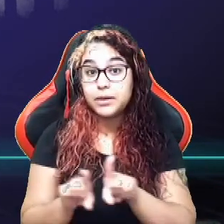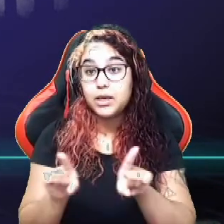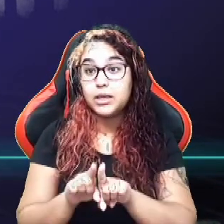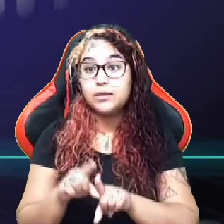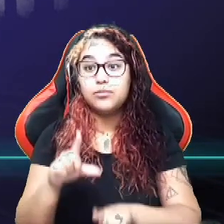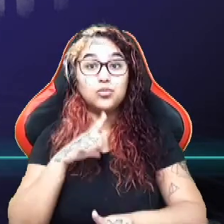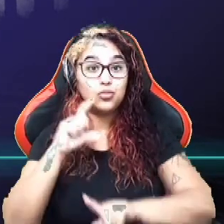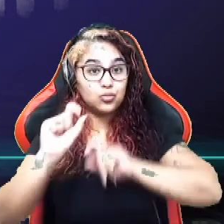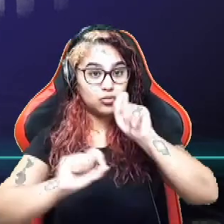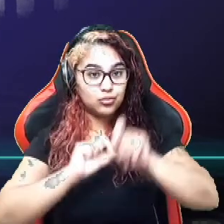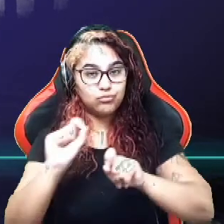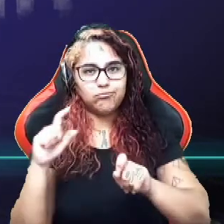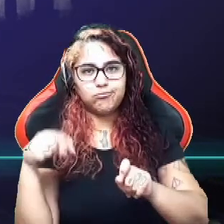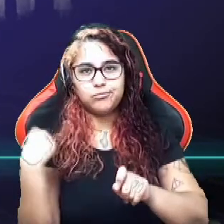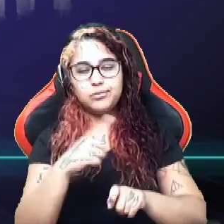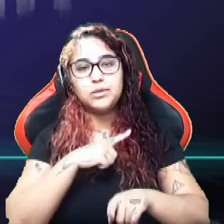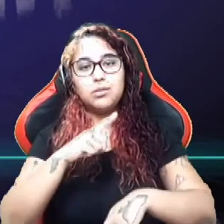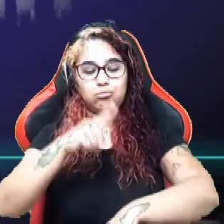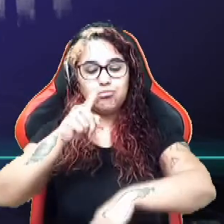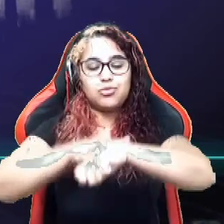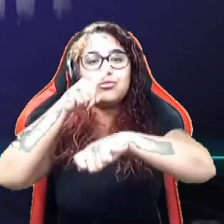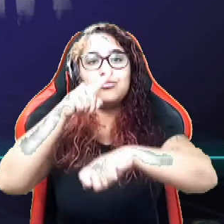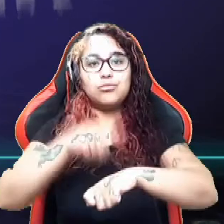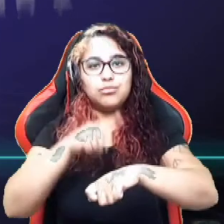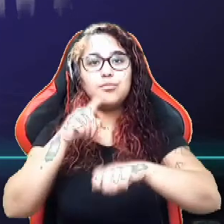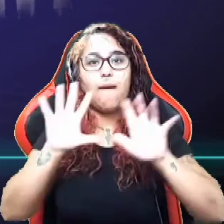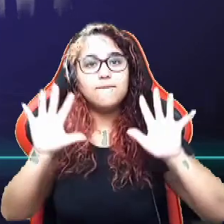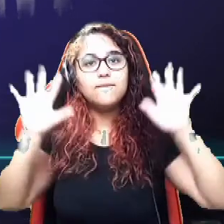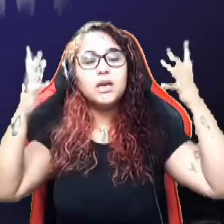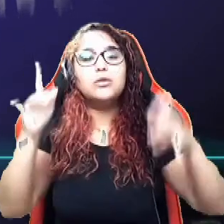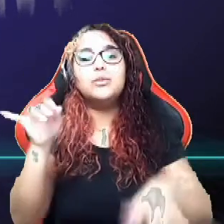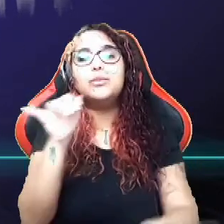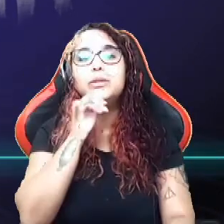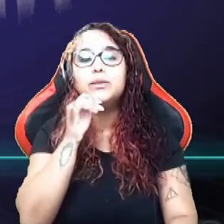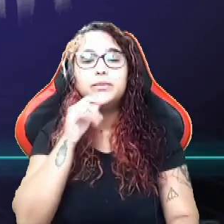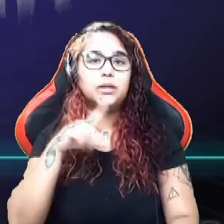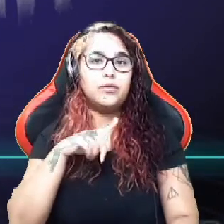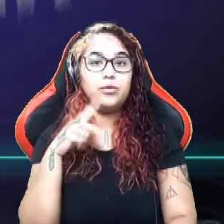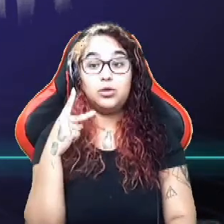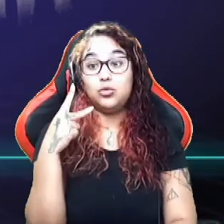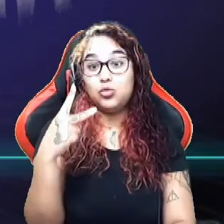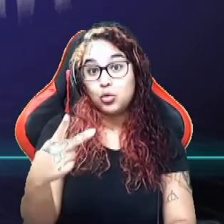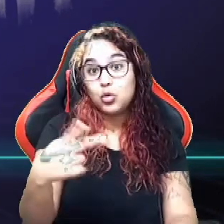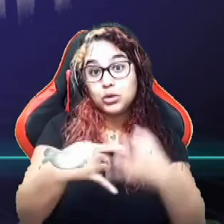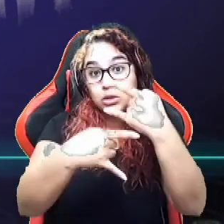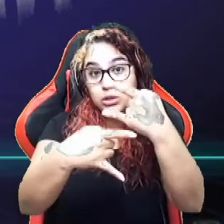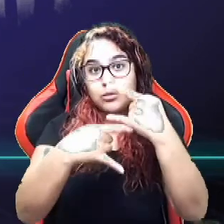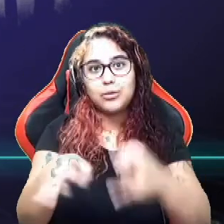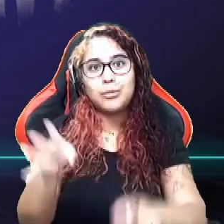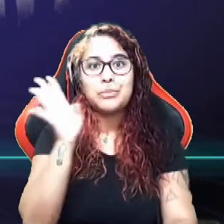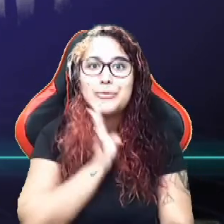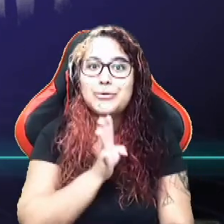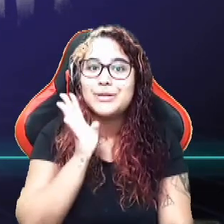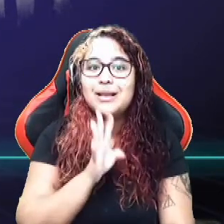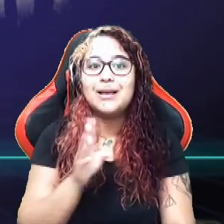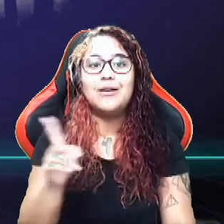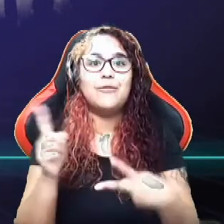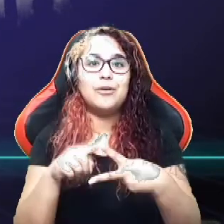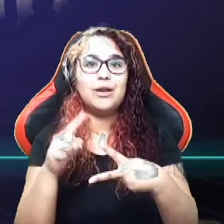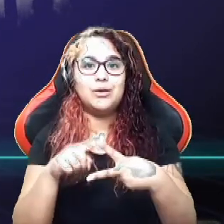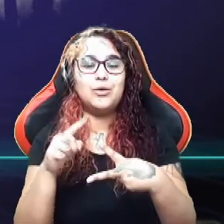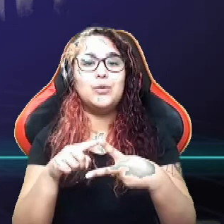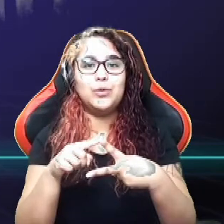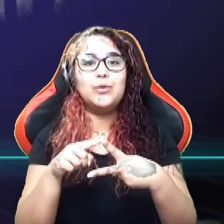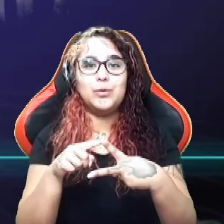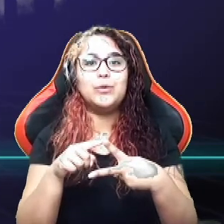So along with gaming celebrations, we also have live events. For example, we had 2 recent live